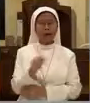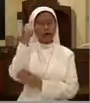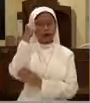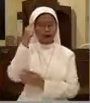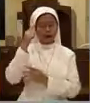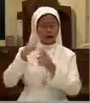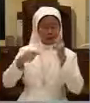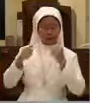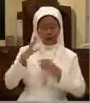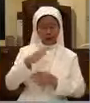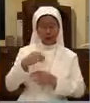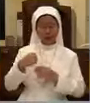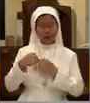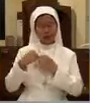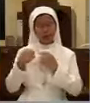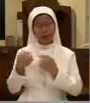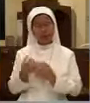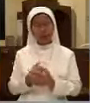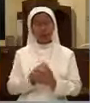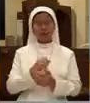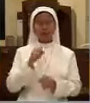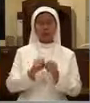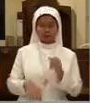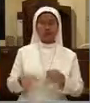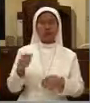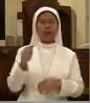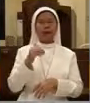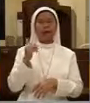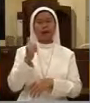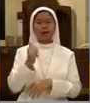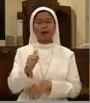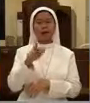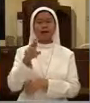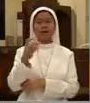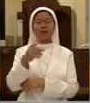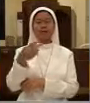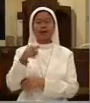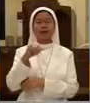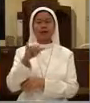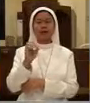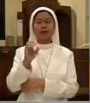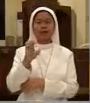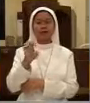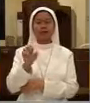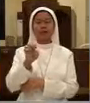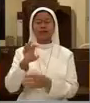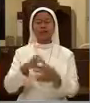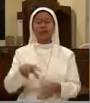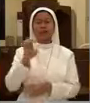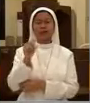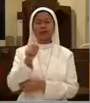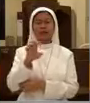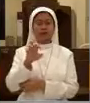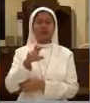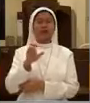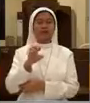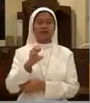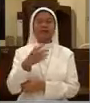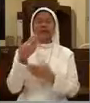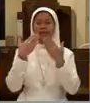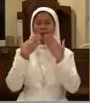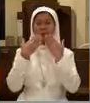kind act on the part of the Archdiocese of Cáceres. So maraming salamat po. Since this is a